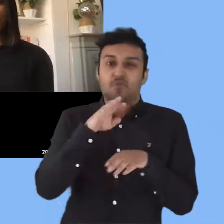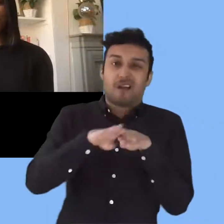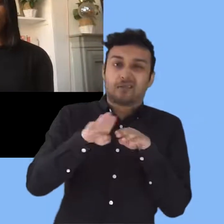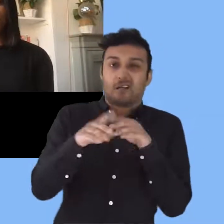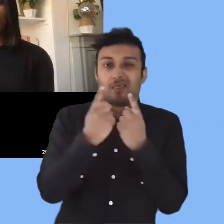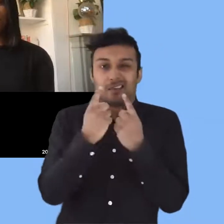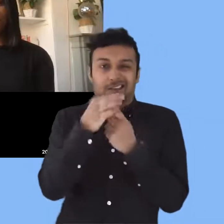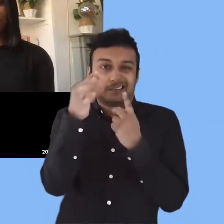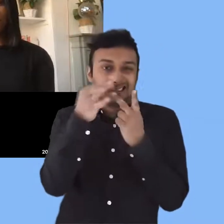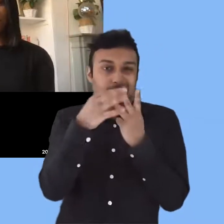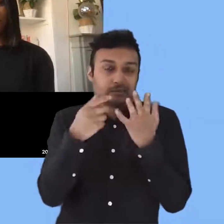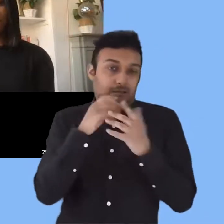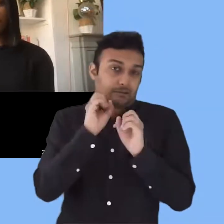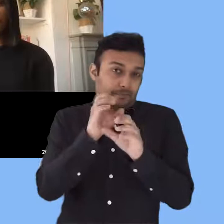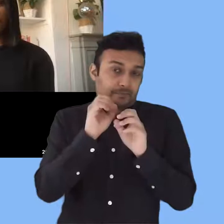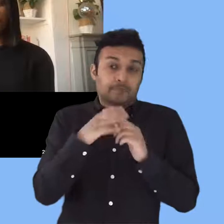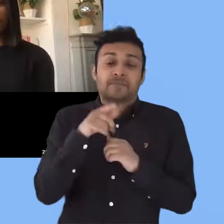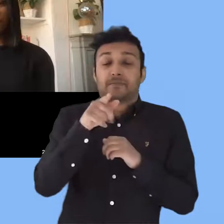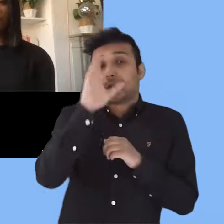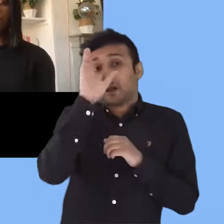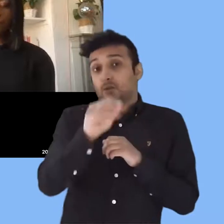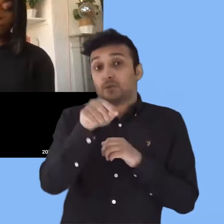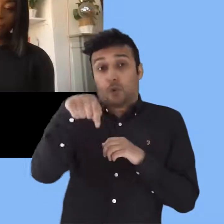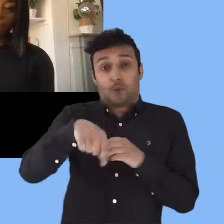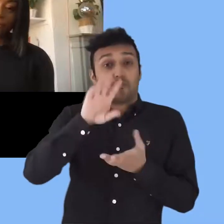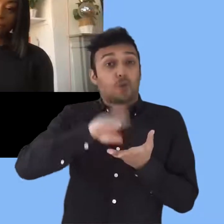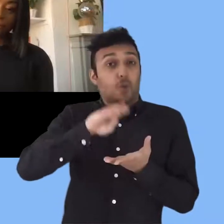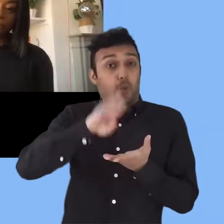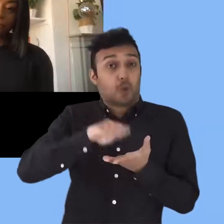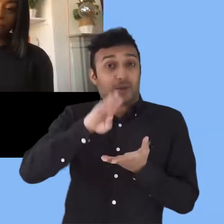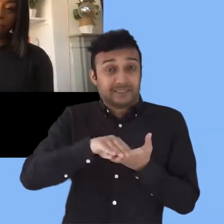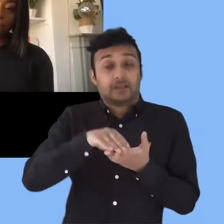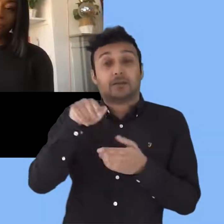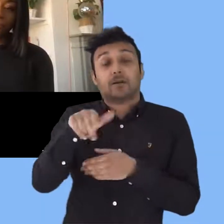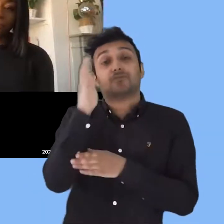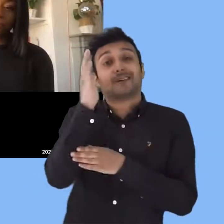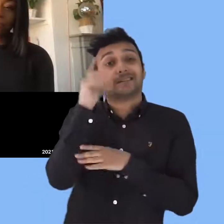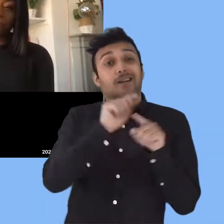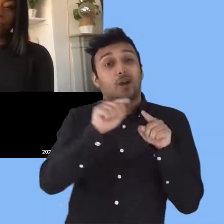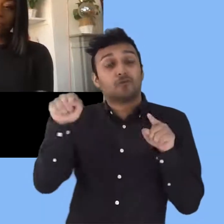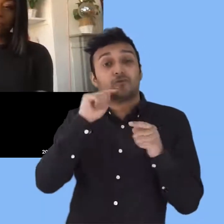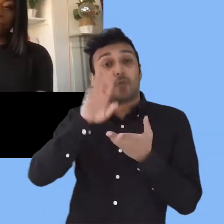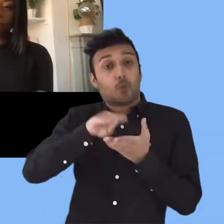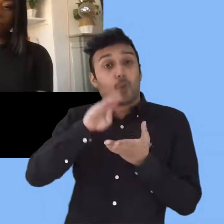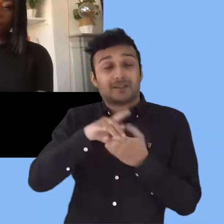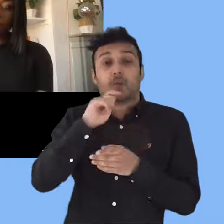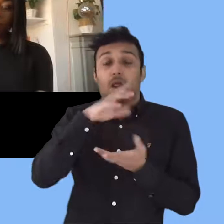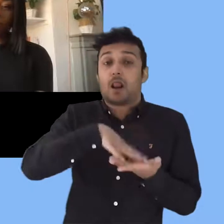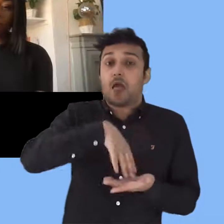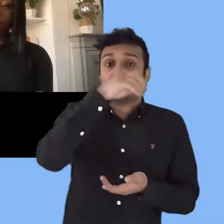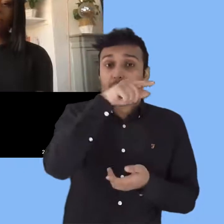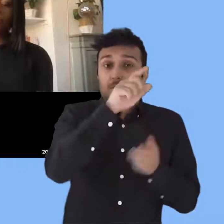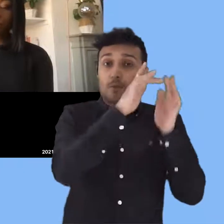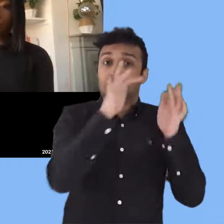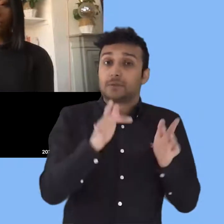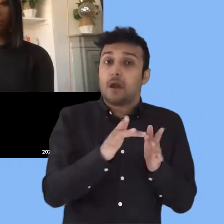So just to say that a recording of the event and the presentations will be available on our website